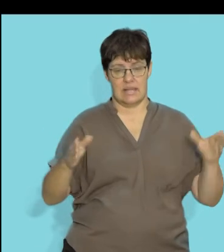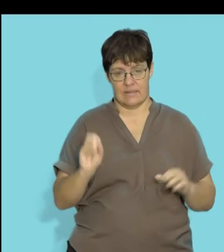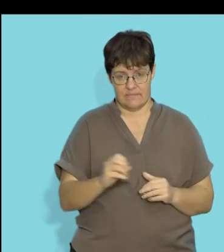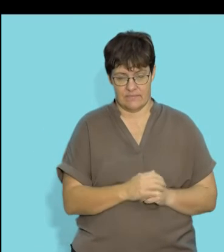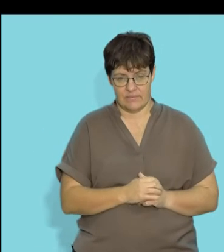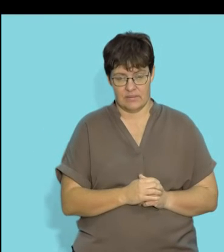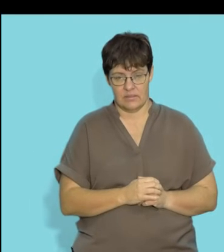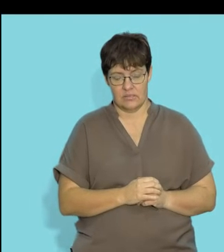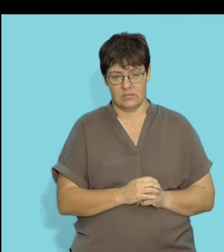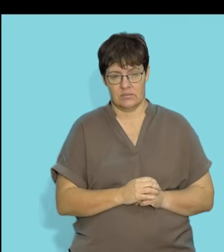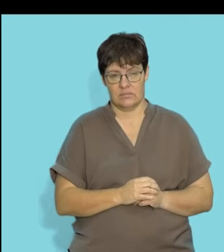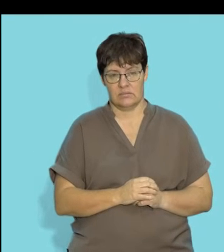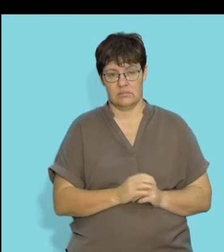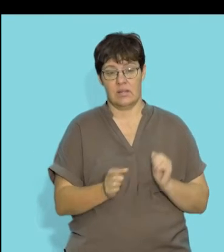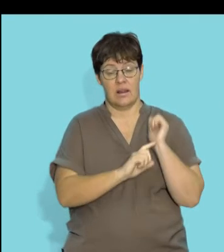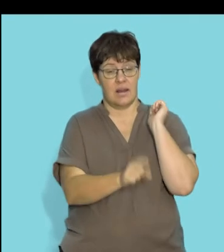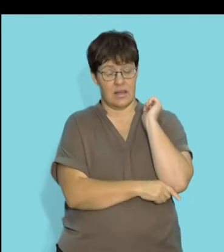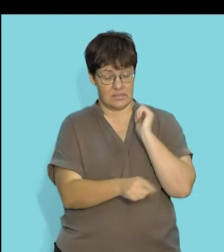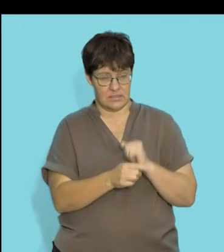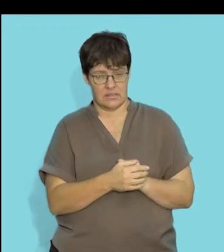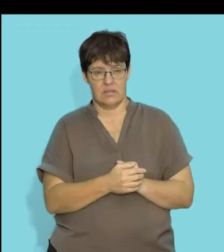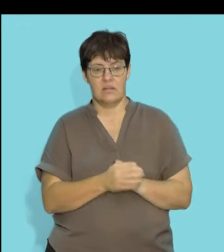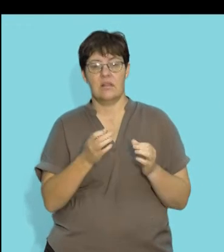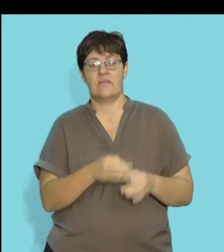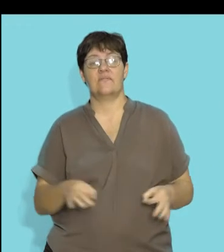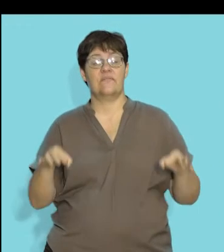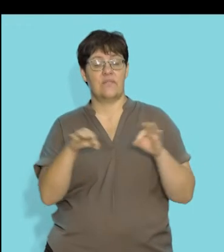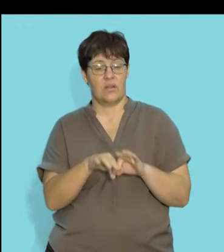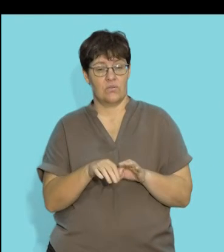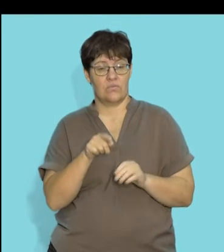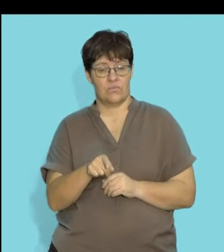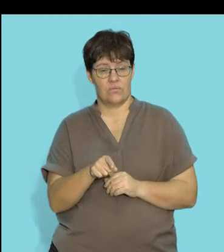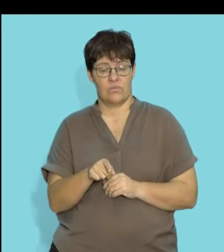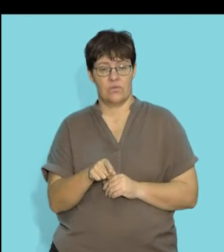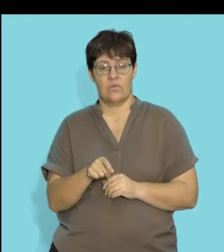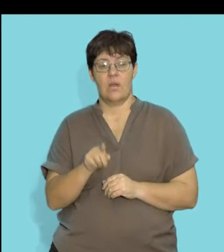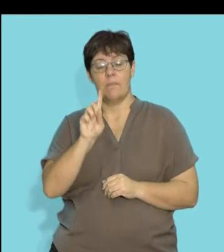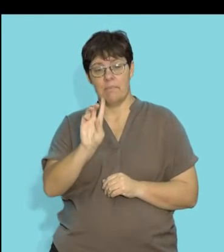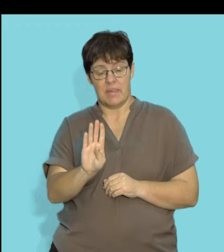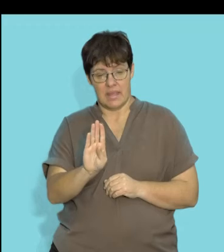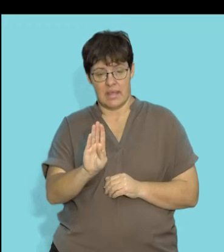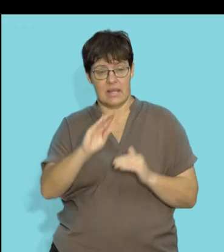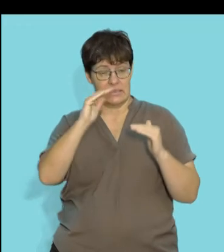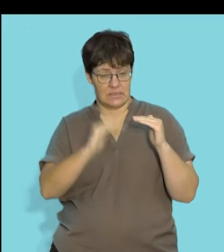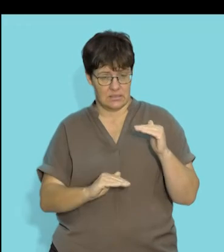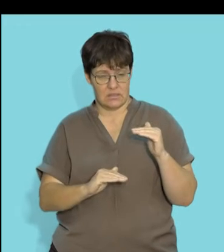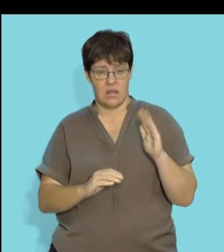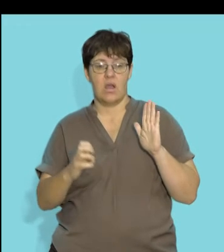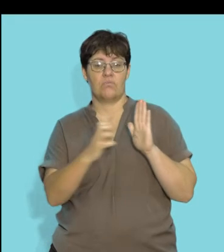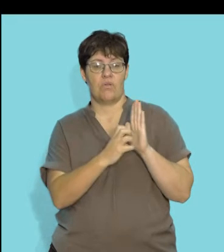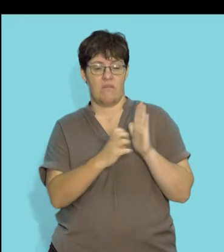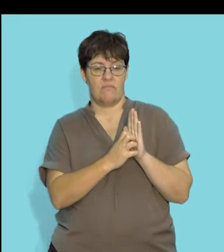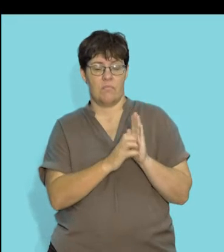arrows at the end point. And then lastly, as the value of b